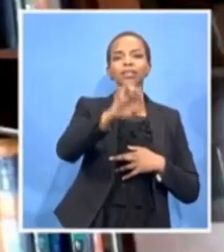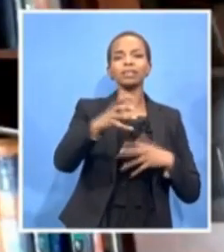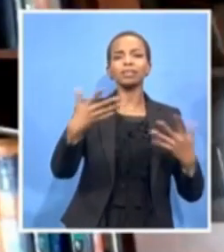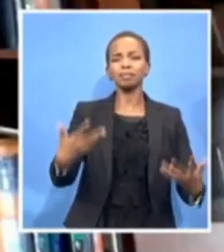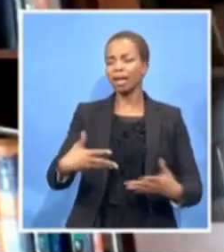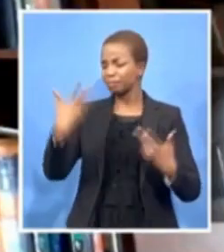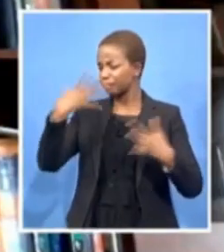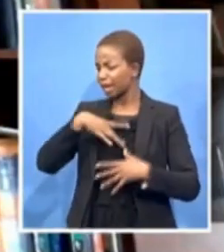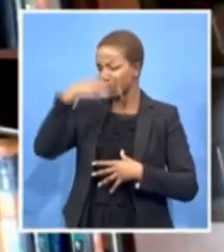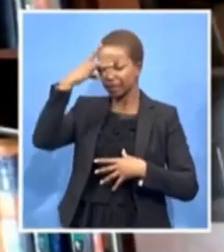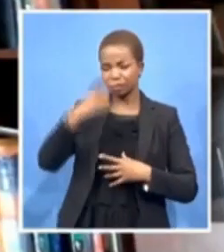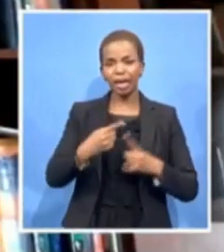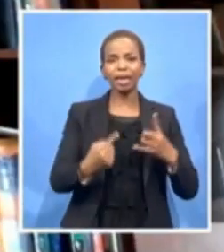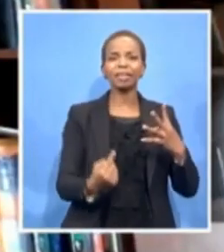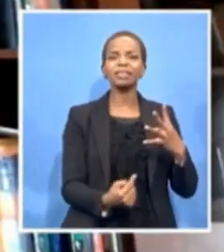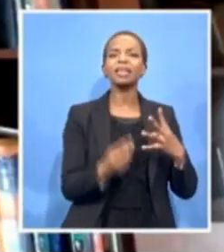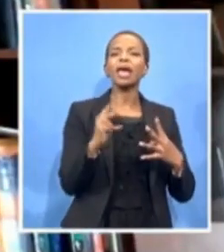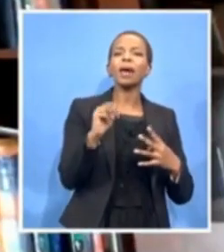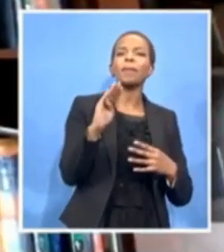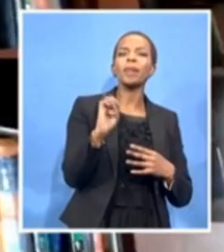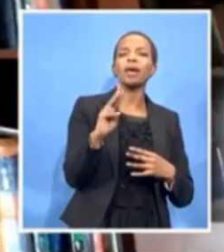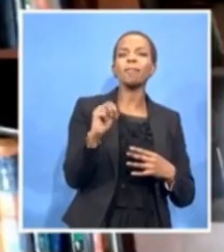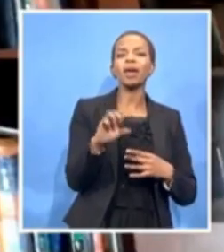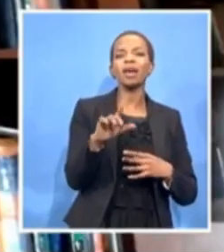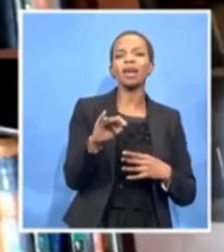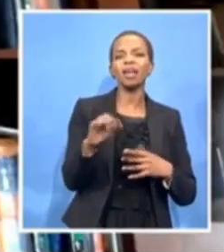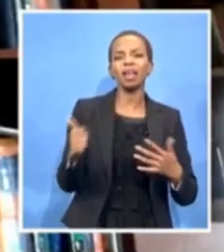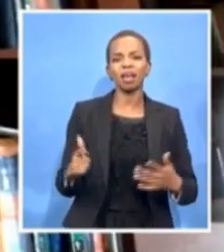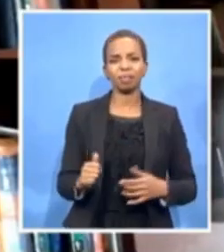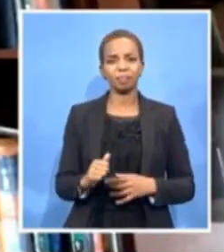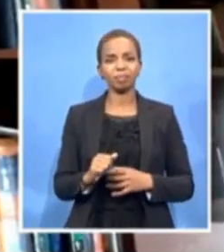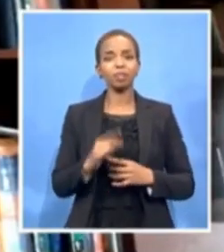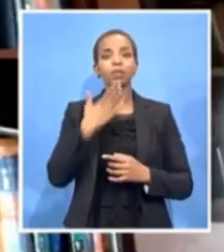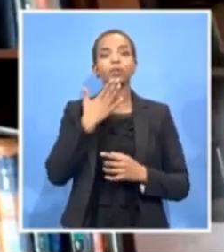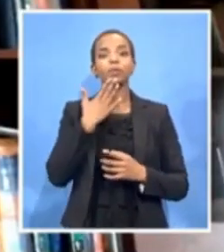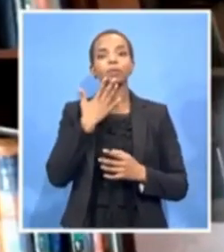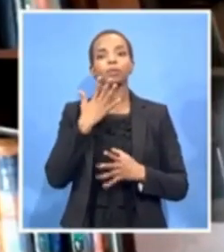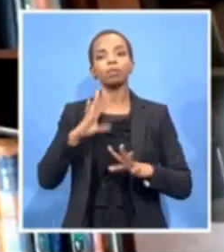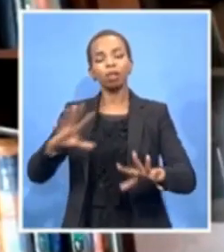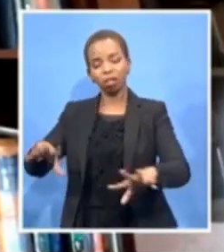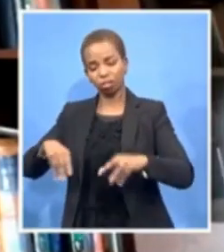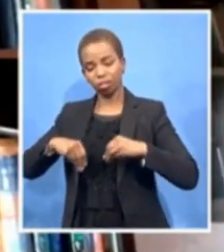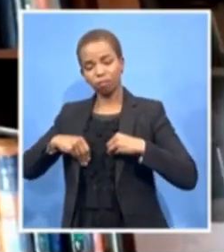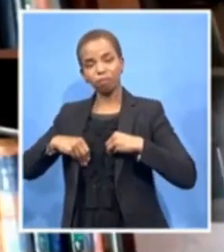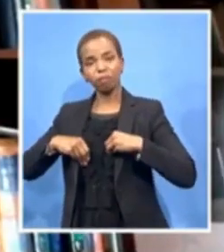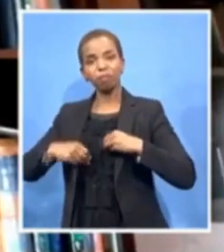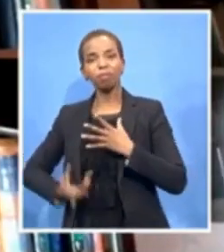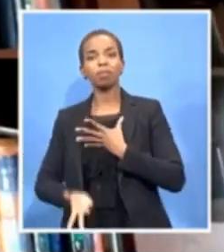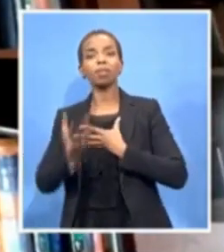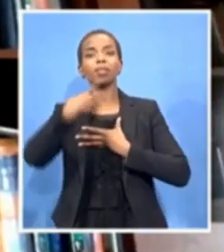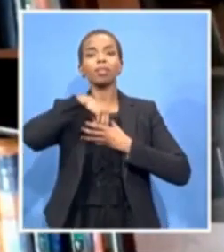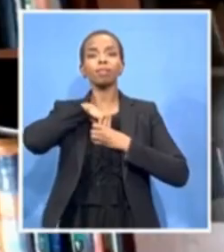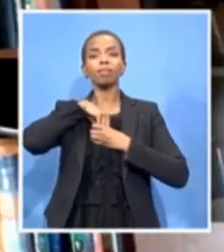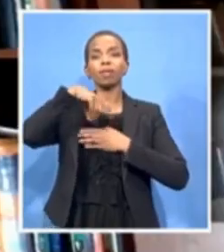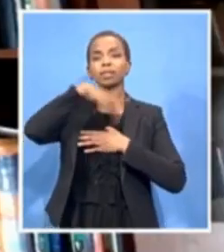Bella. He will have embraced the spirit of Amilcar Cabral. He will have embraced the spirit of